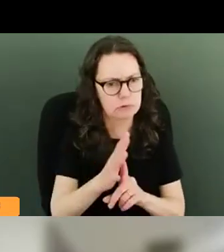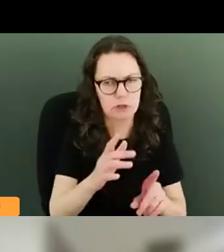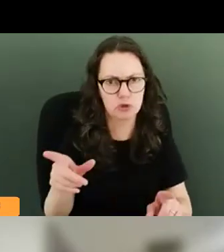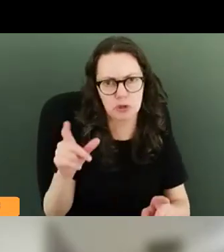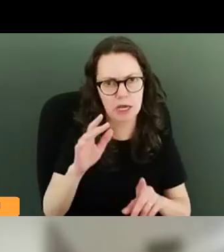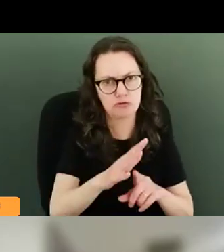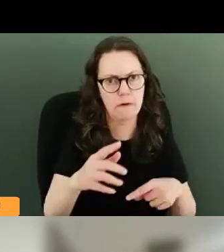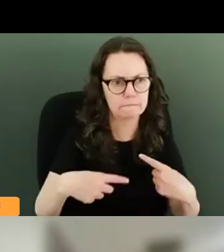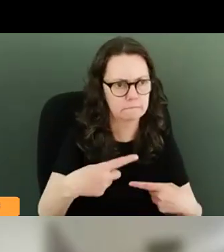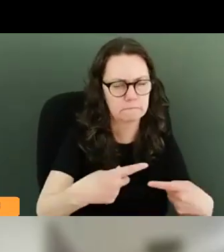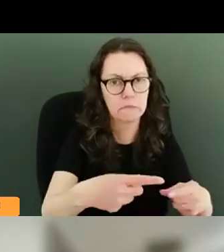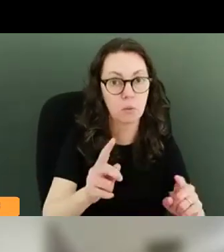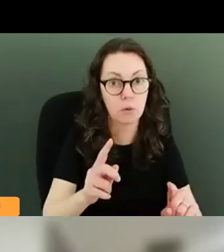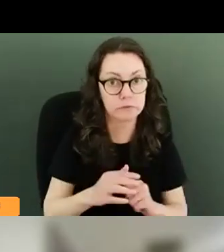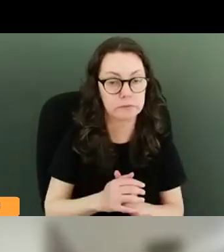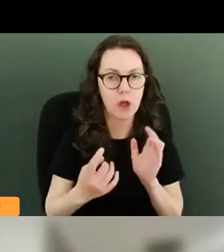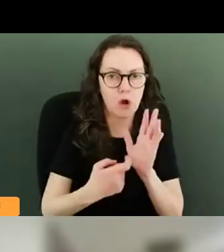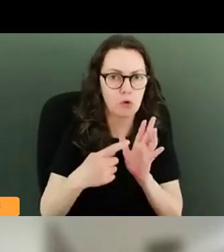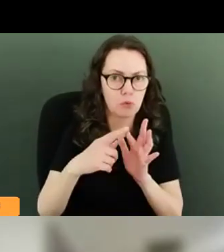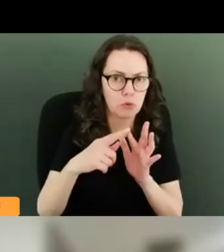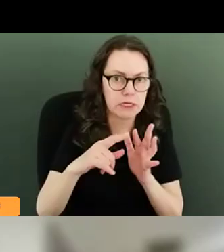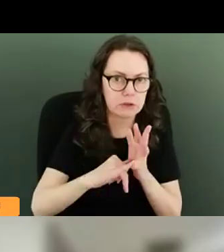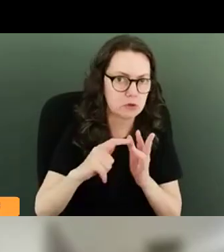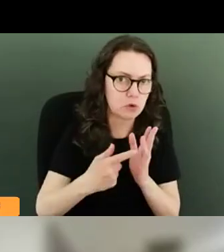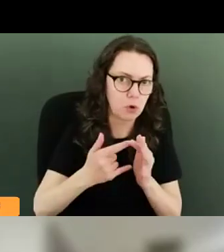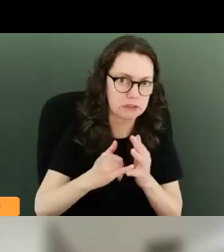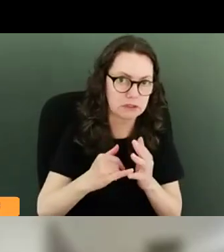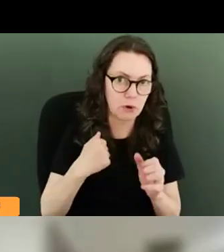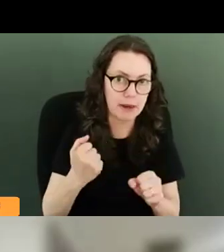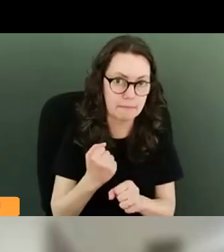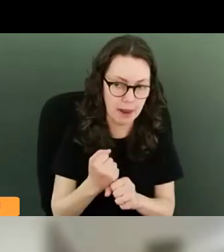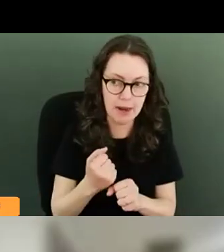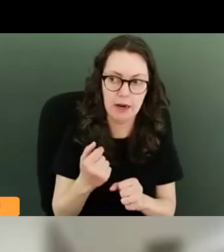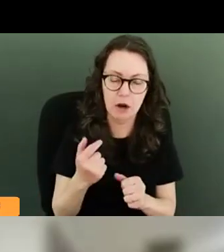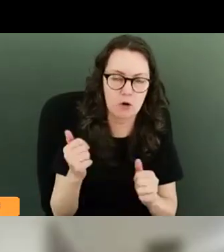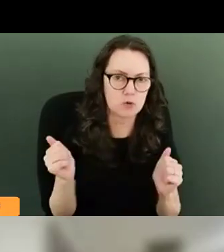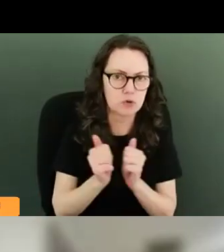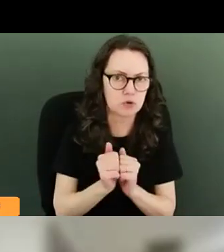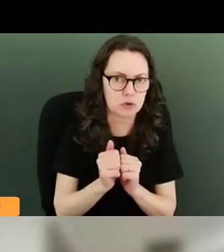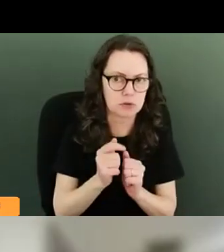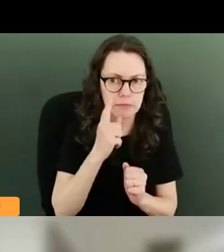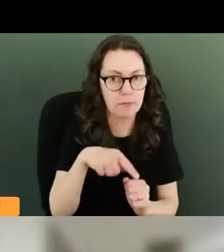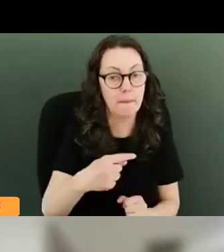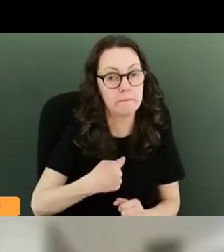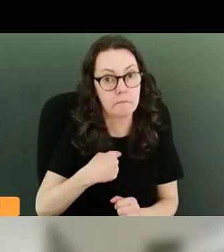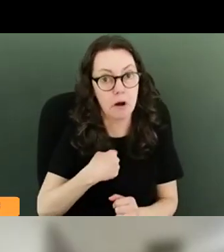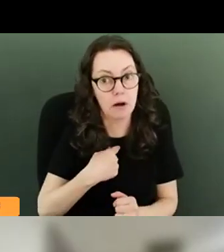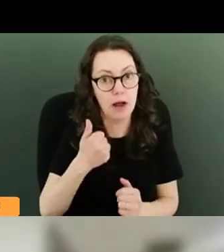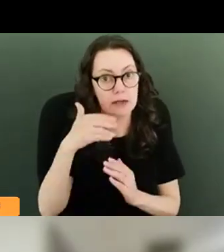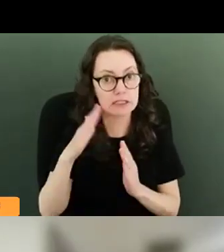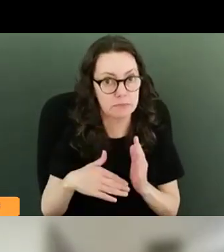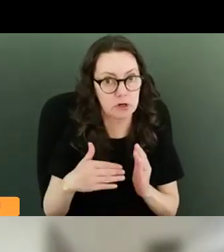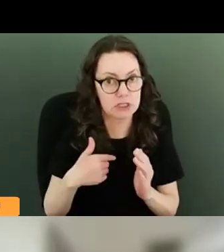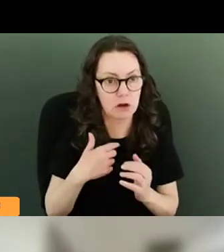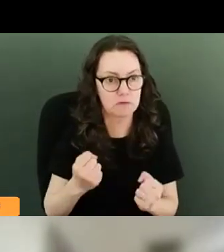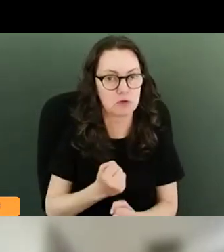work. And I think the resources we've created really reflect how well that's been done. My own lived experience has kept me grounded in compassion